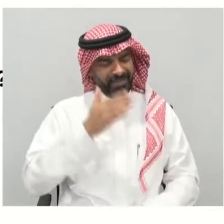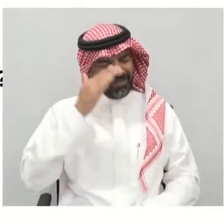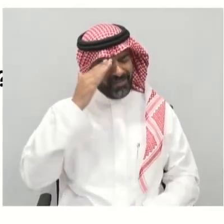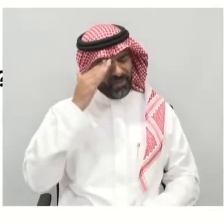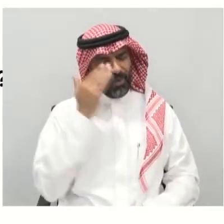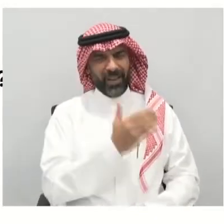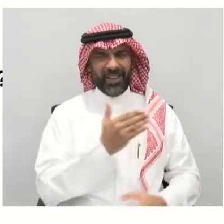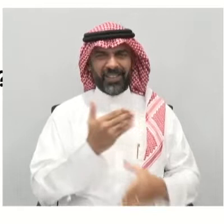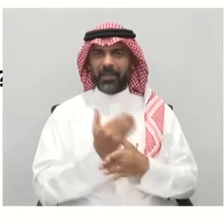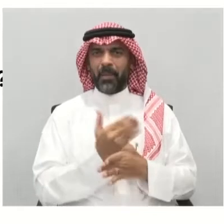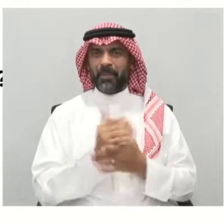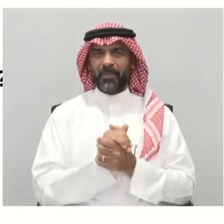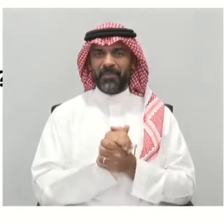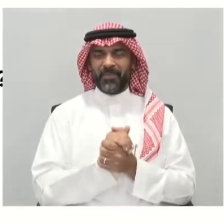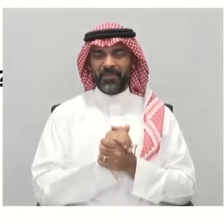We can say